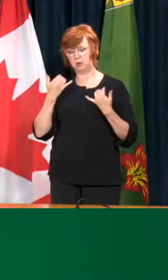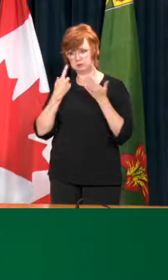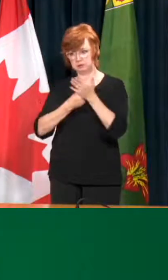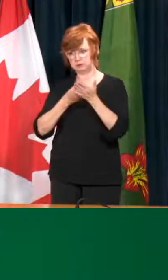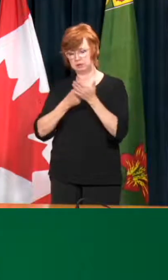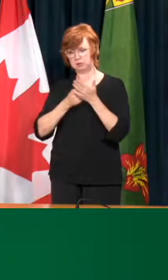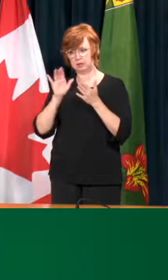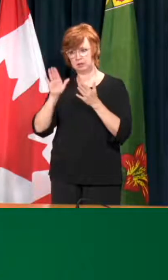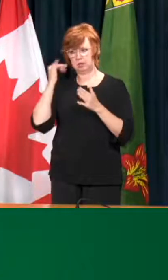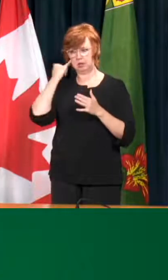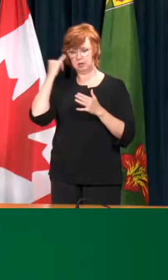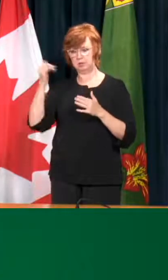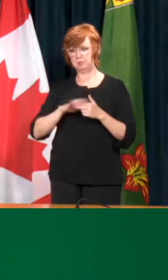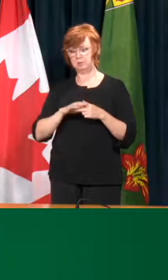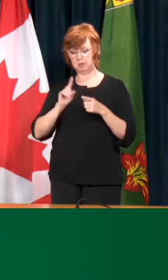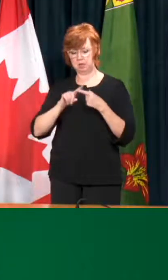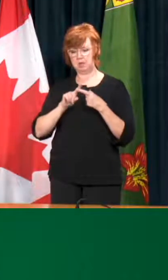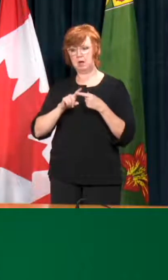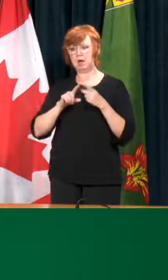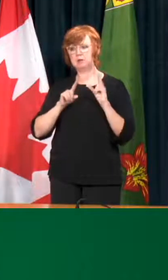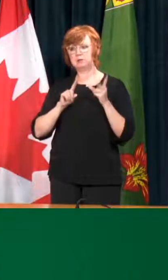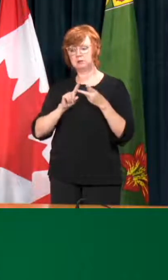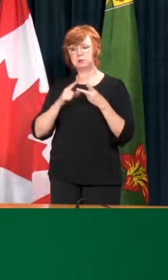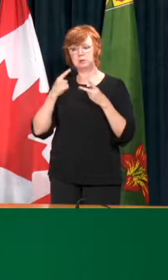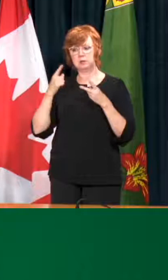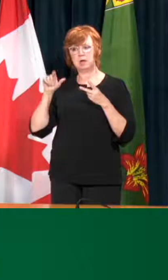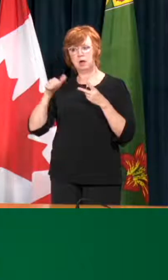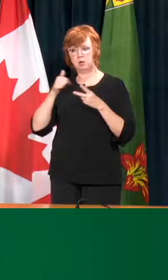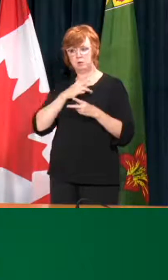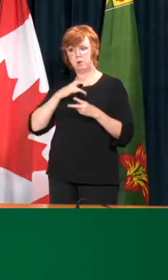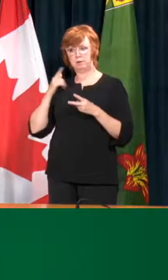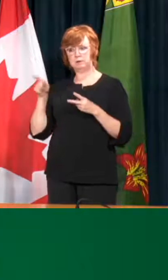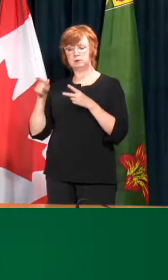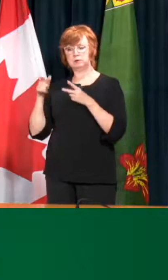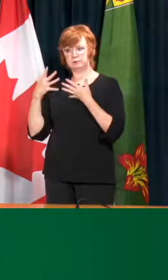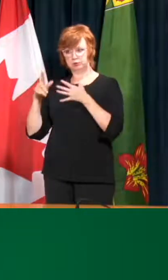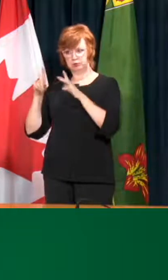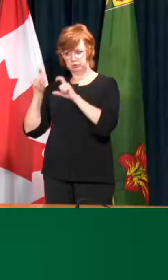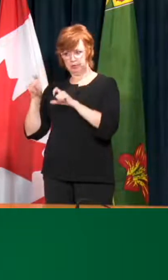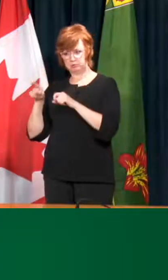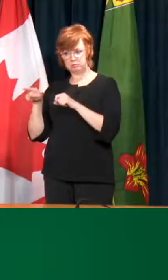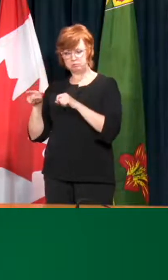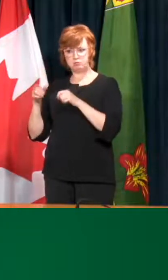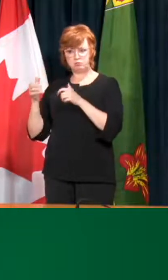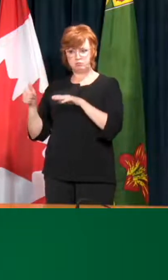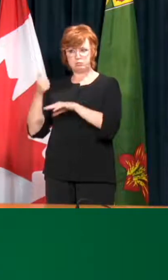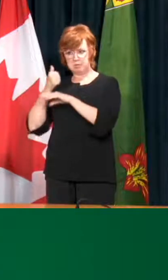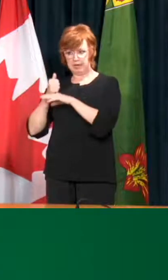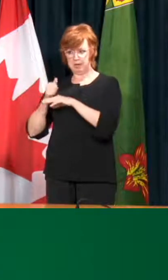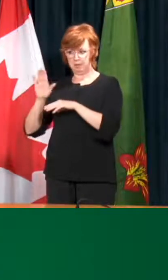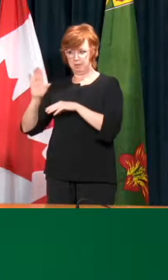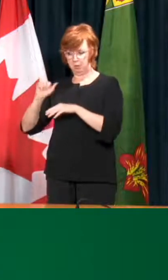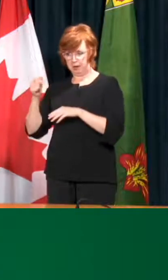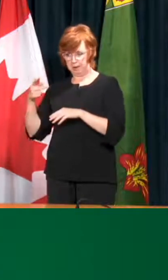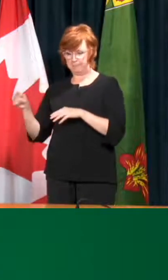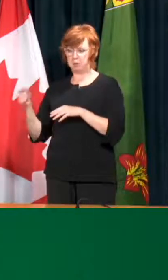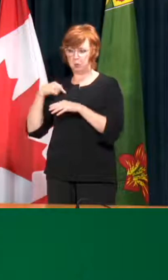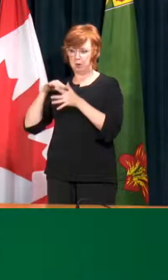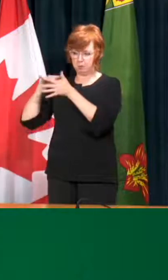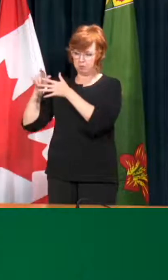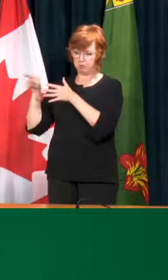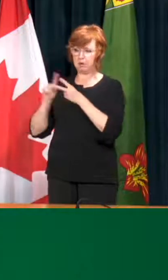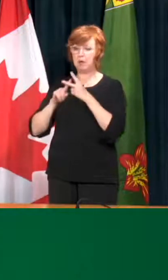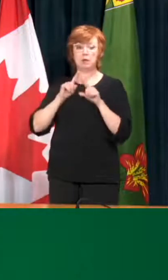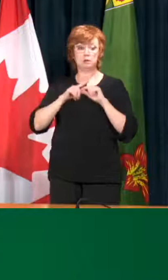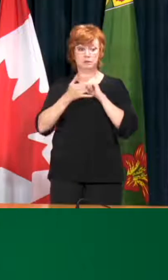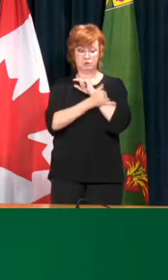Saskatchewan, and we're also looking at evaluations from other provinces and other countries. And certainly, of course, we understand that countries who deployed